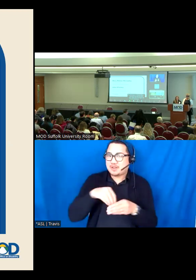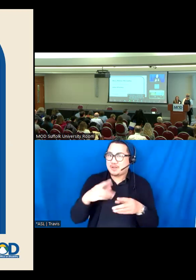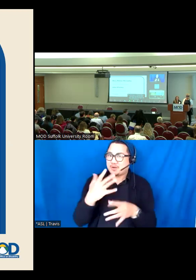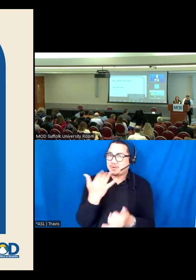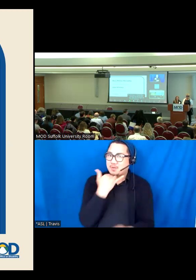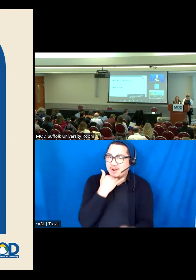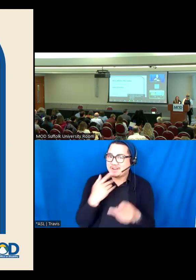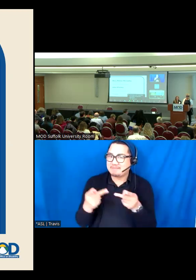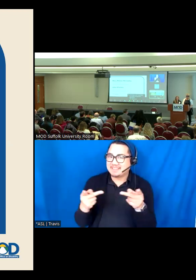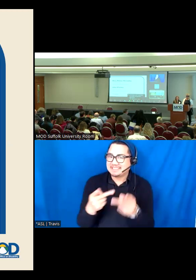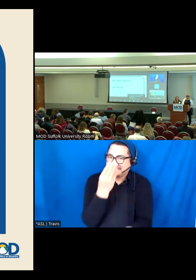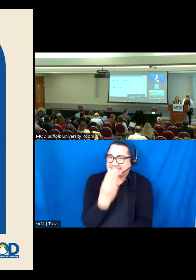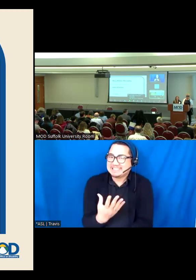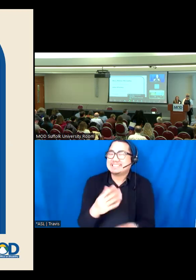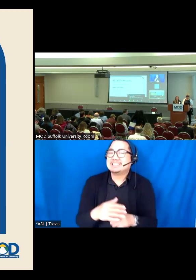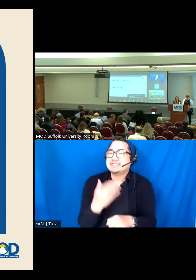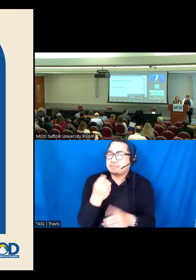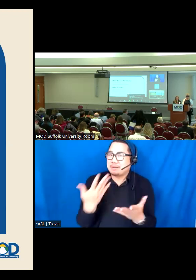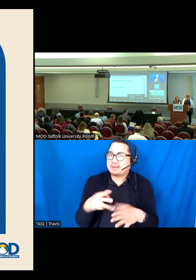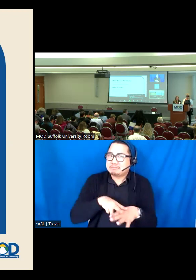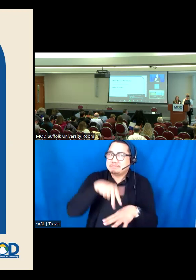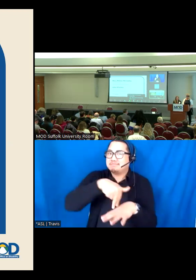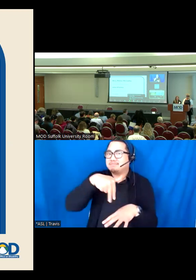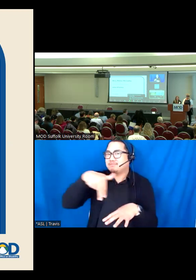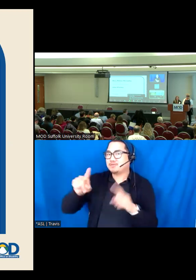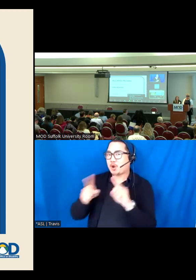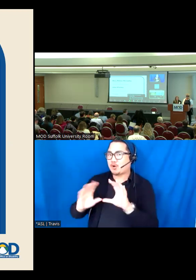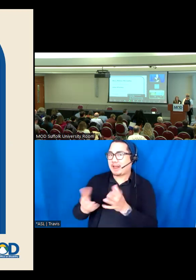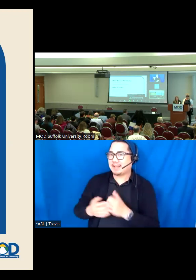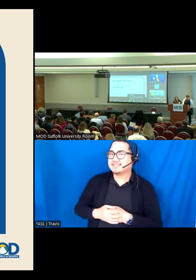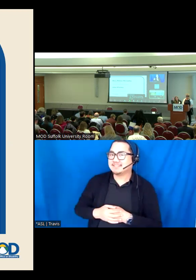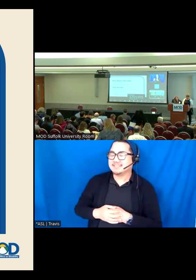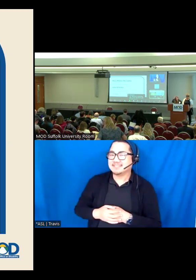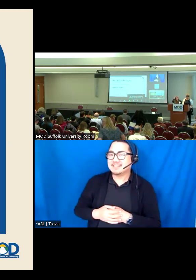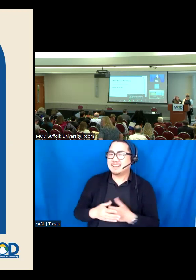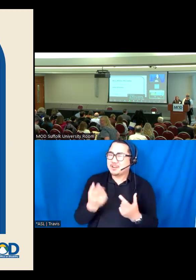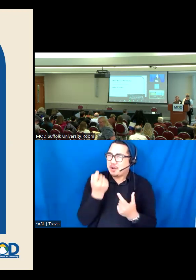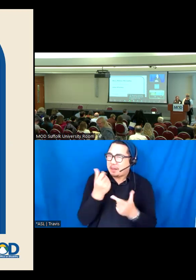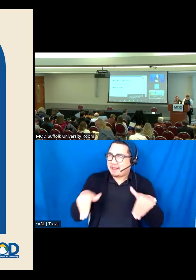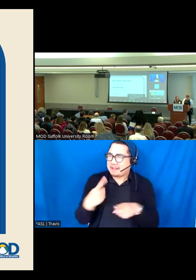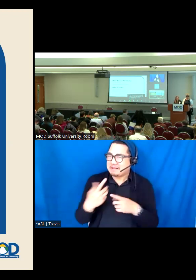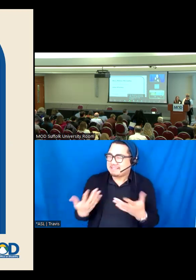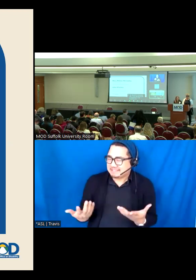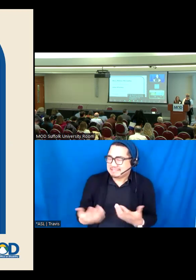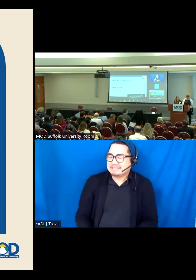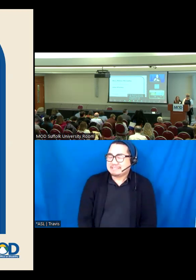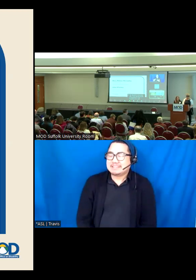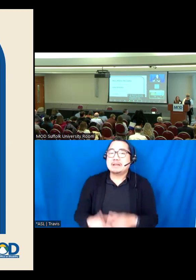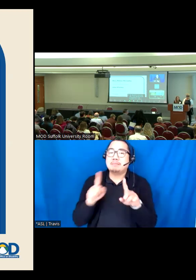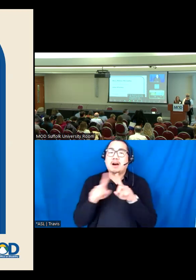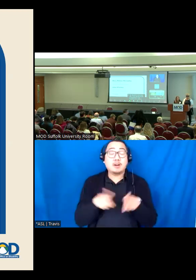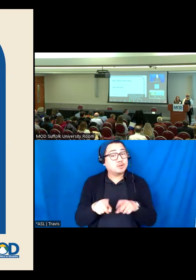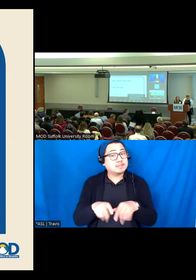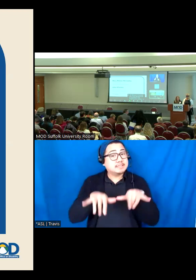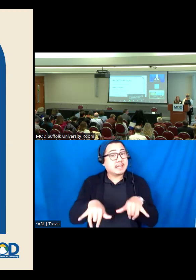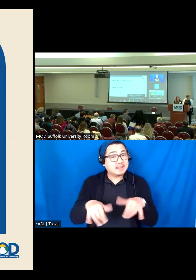place. So you may want to get up now and go to class. You're a little late. But you could also stay here.